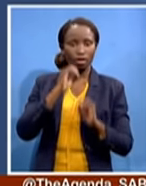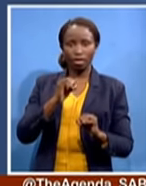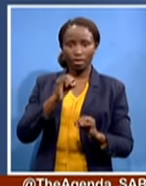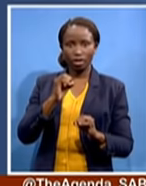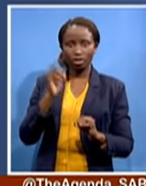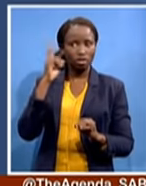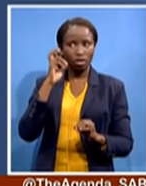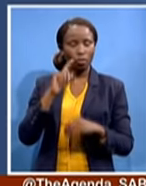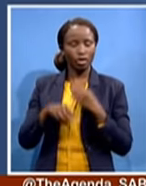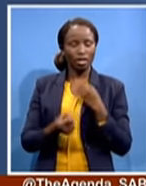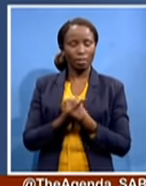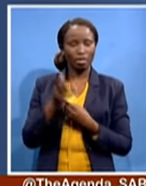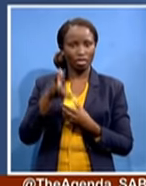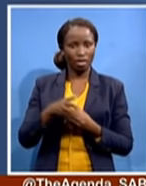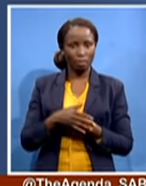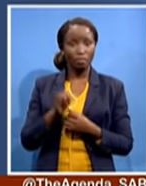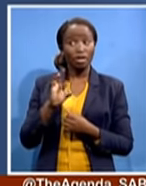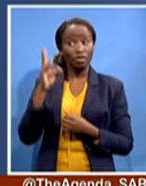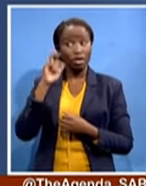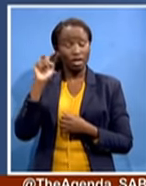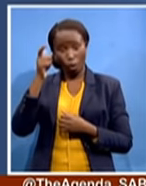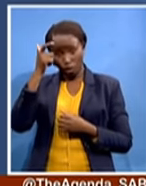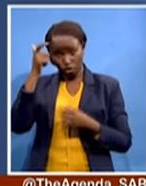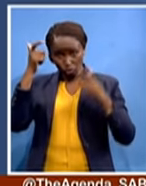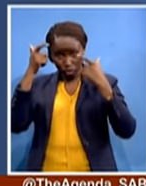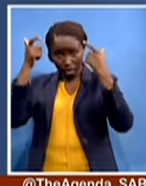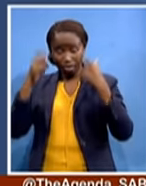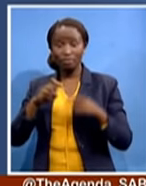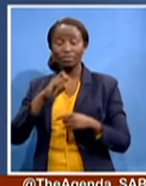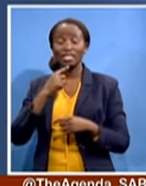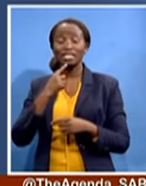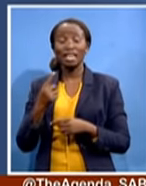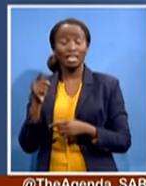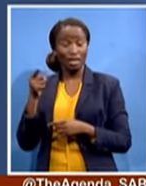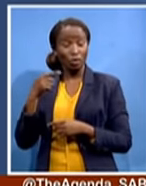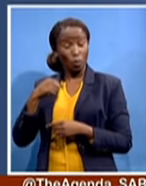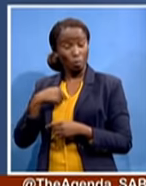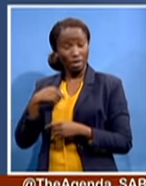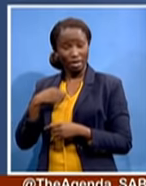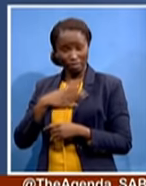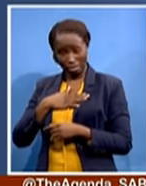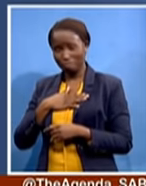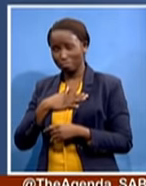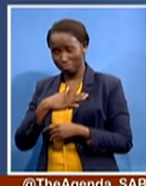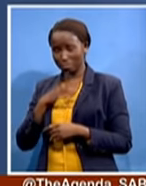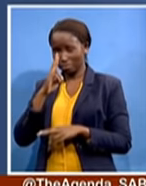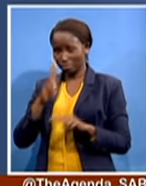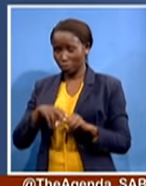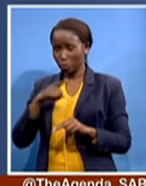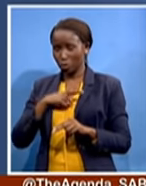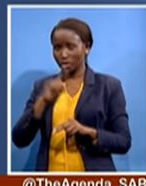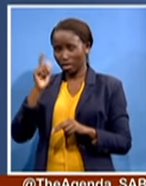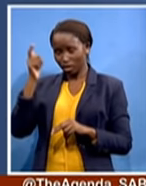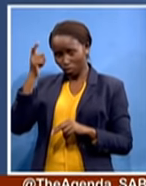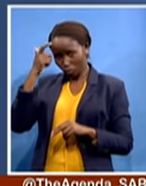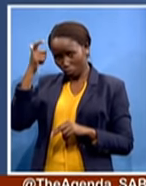saying, for me, I'm very suspicious. I think the chief there, much as he's talking about traditions and all of